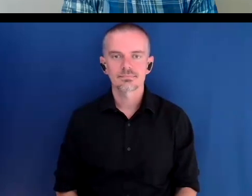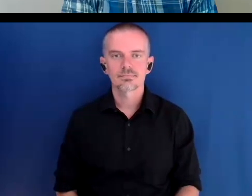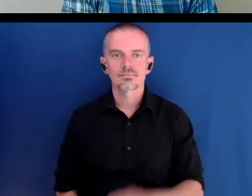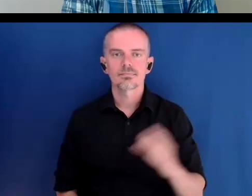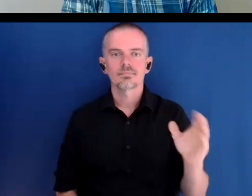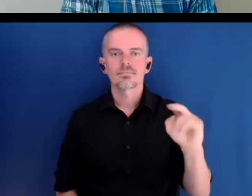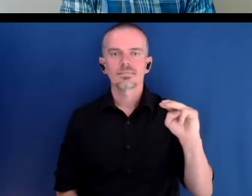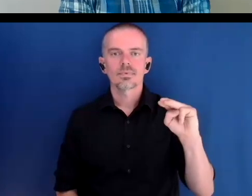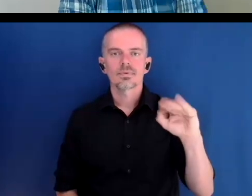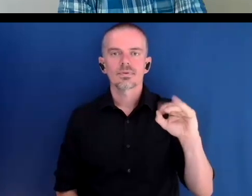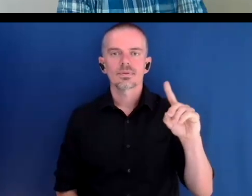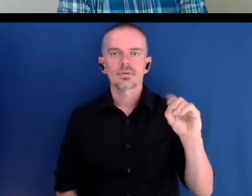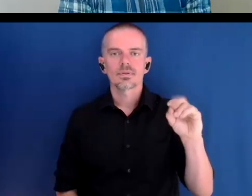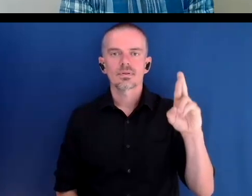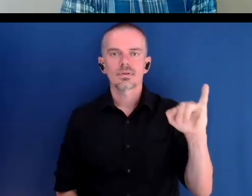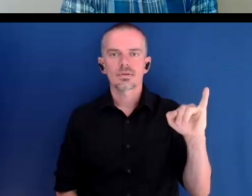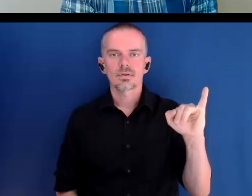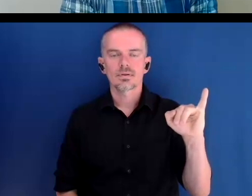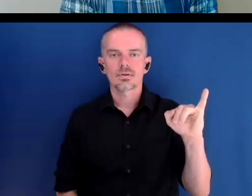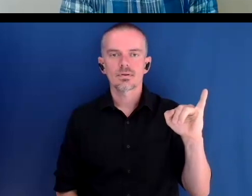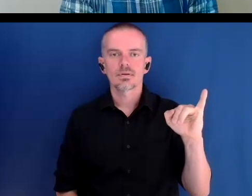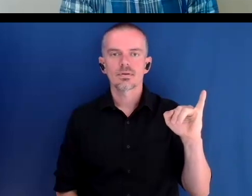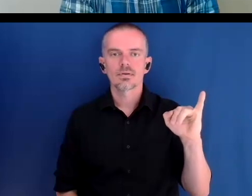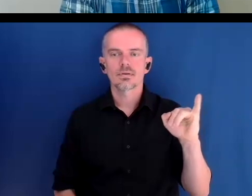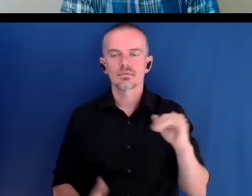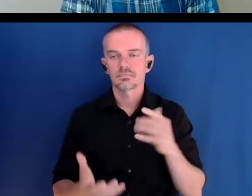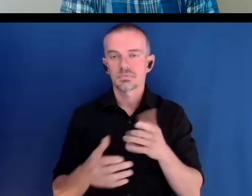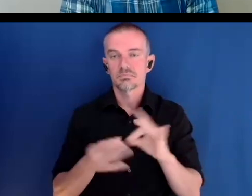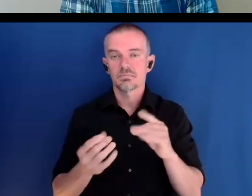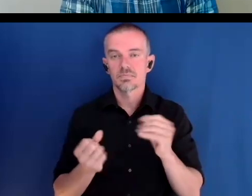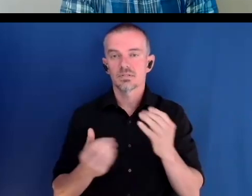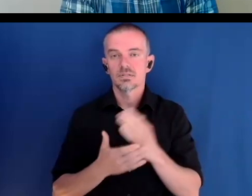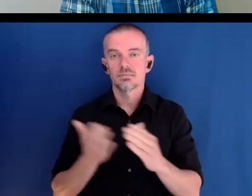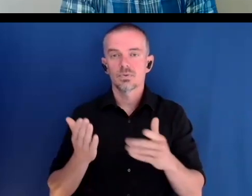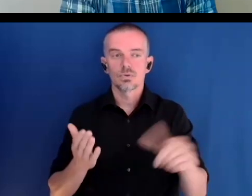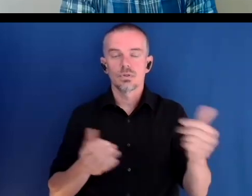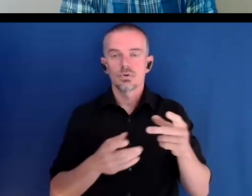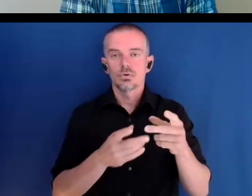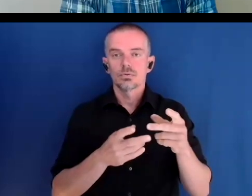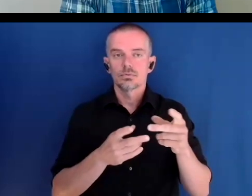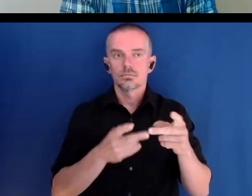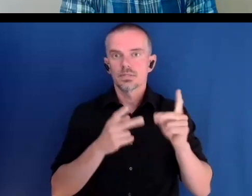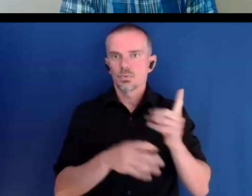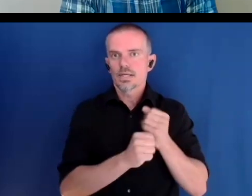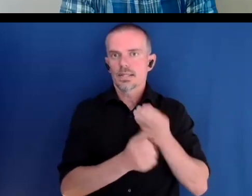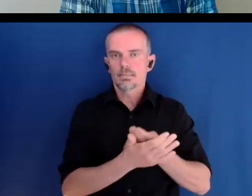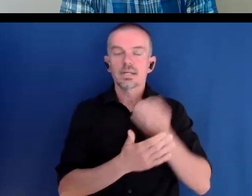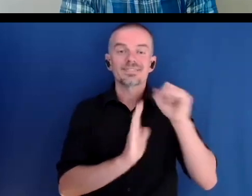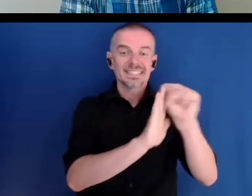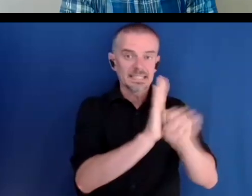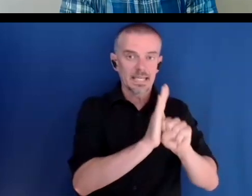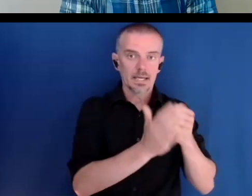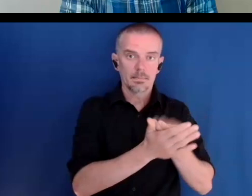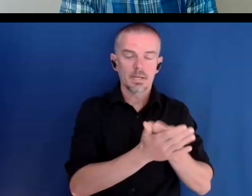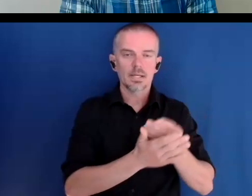add, so I'm glad you brought up that some of those other sources might be federal sources. If it's a state source, you probably want